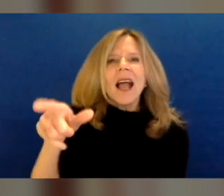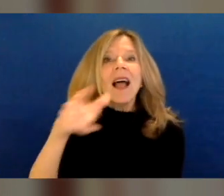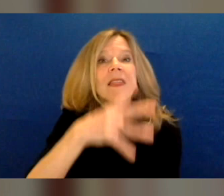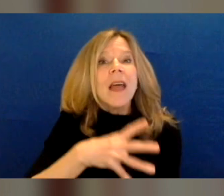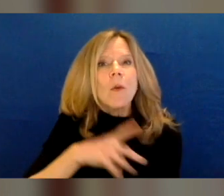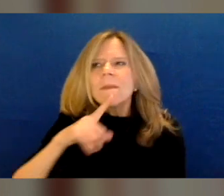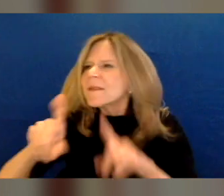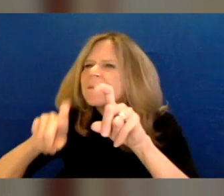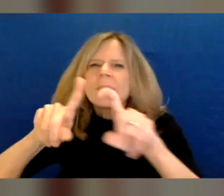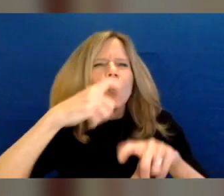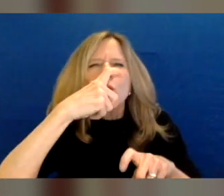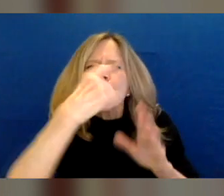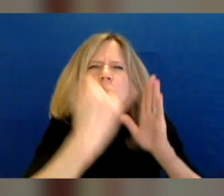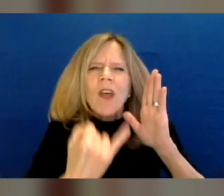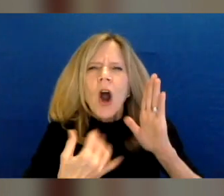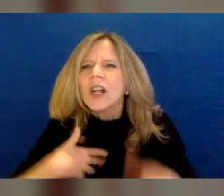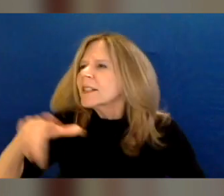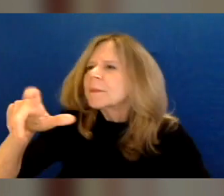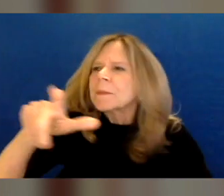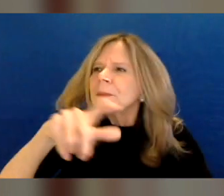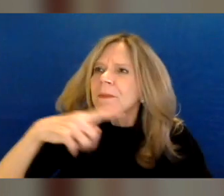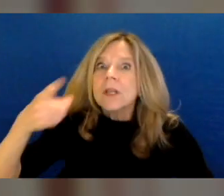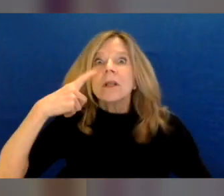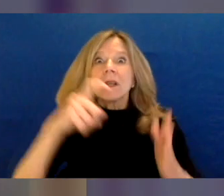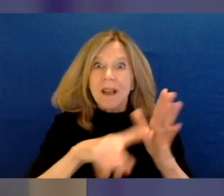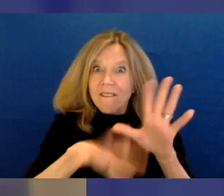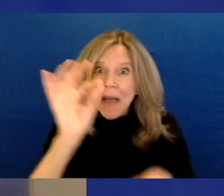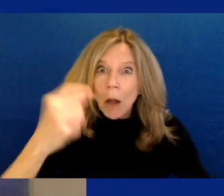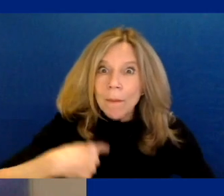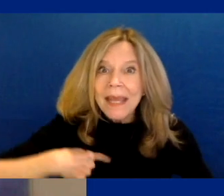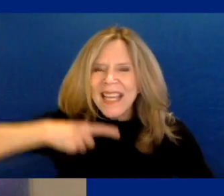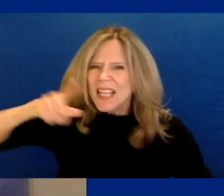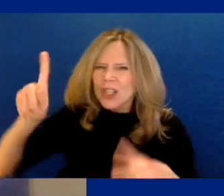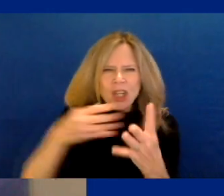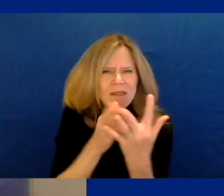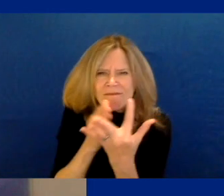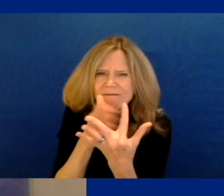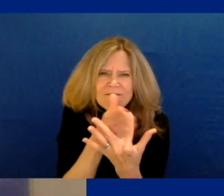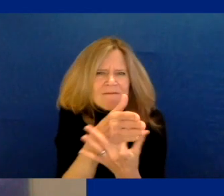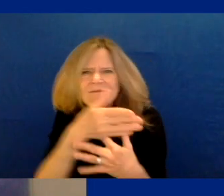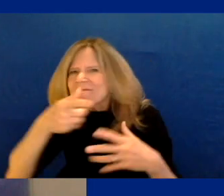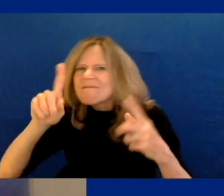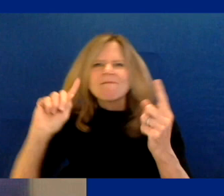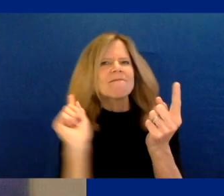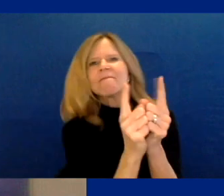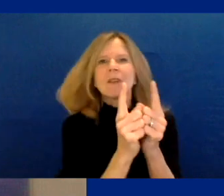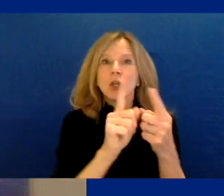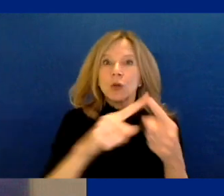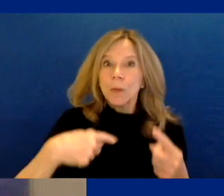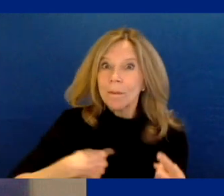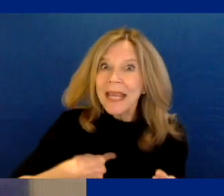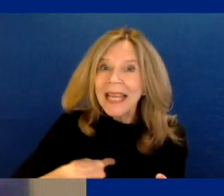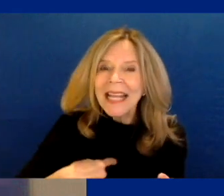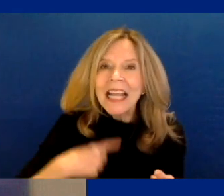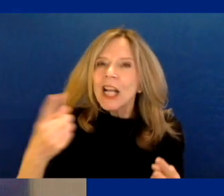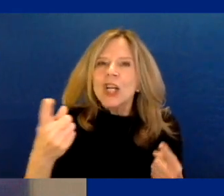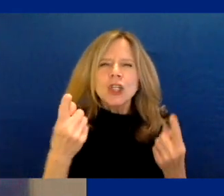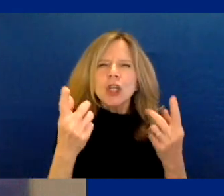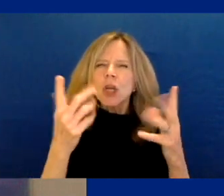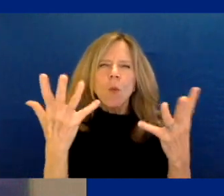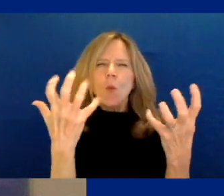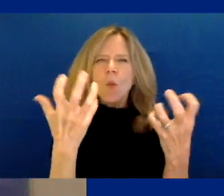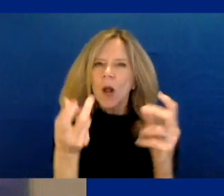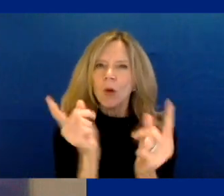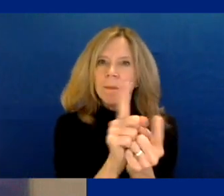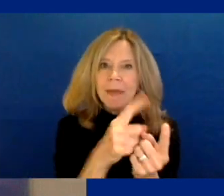her asking people where the artist was. Someone pointed me out, and she cut through the crowd with such ferocity and fierceness. She